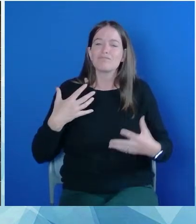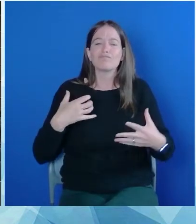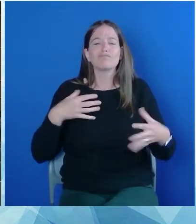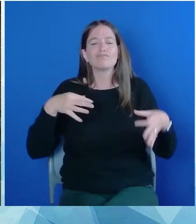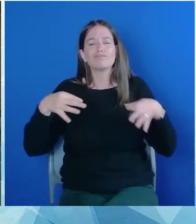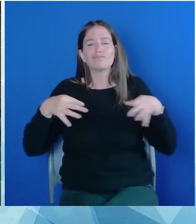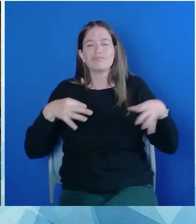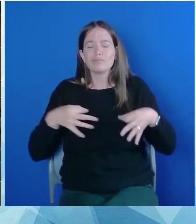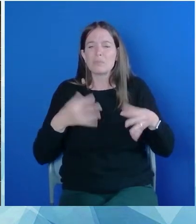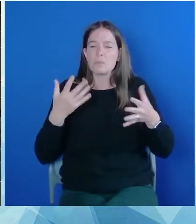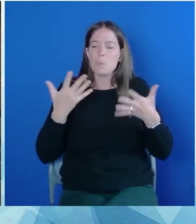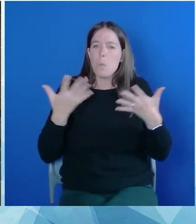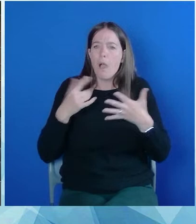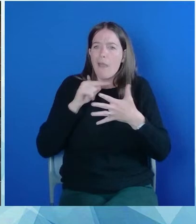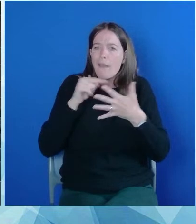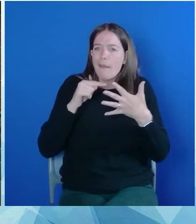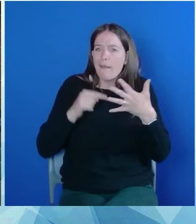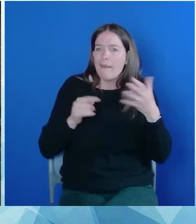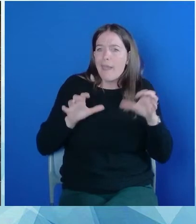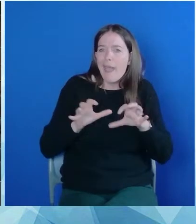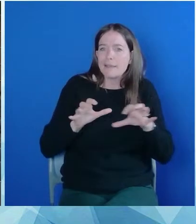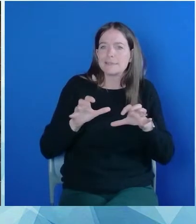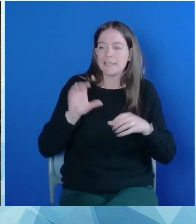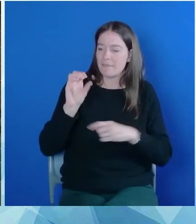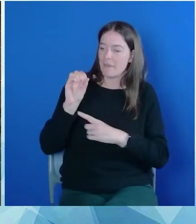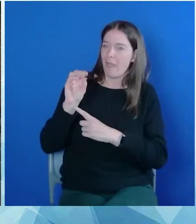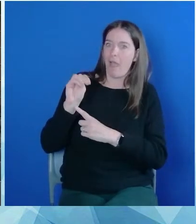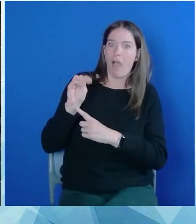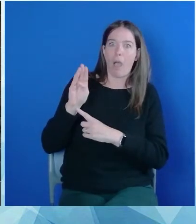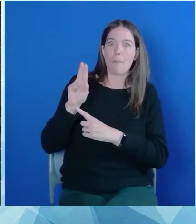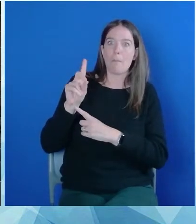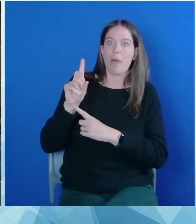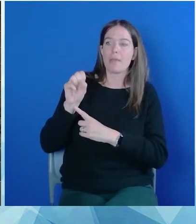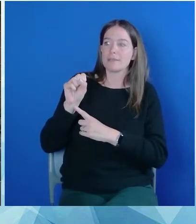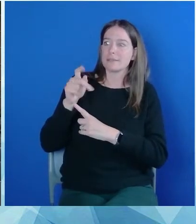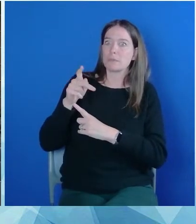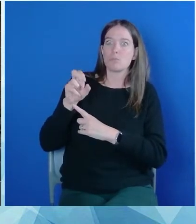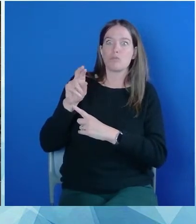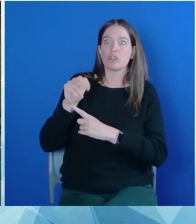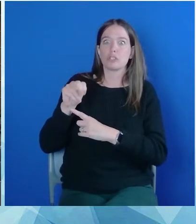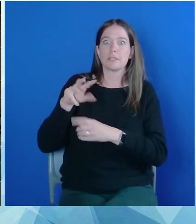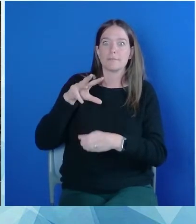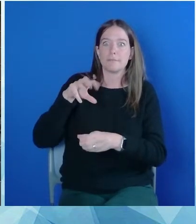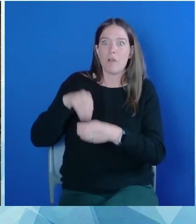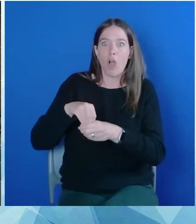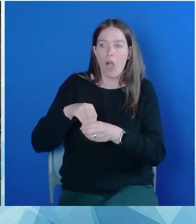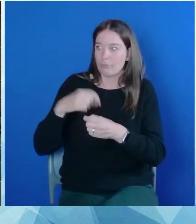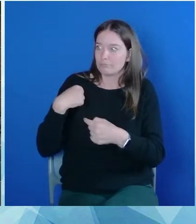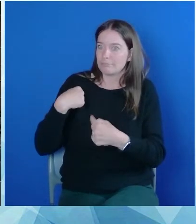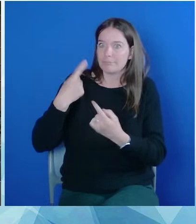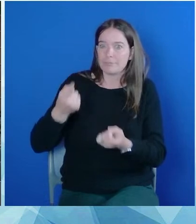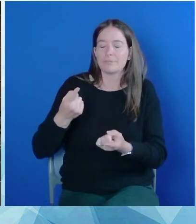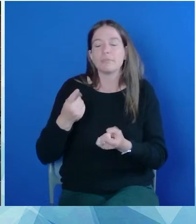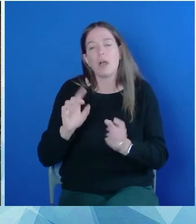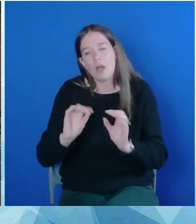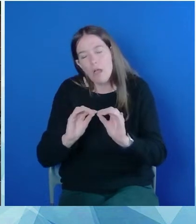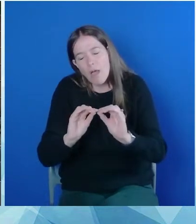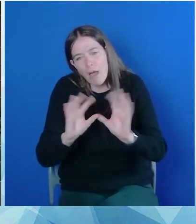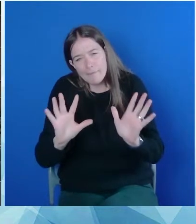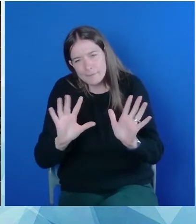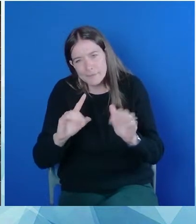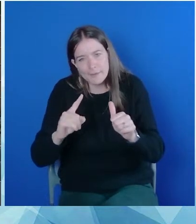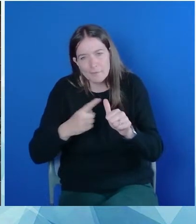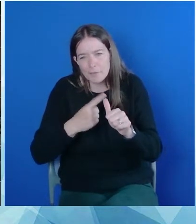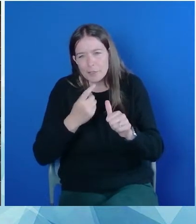has been engaged in since that time. I mean, obviously the first several weeks of my time here, I really